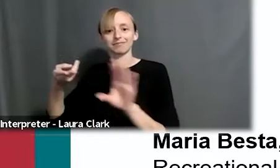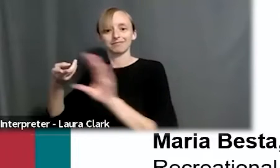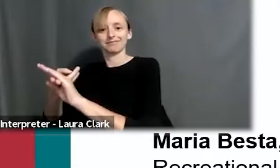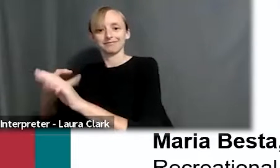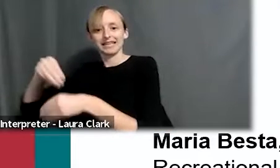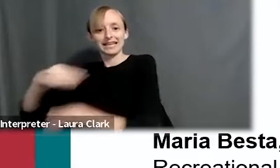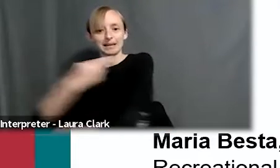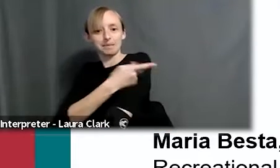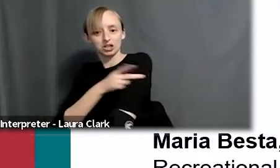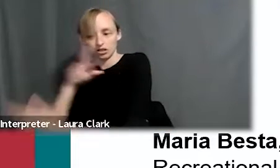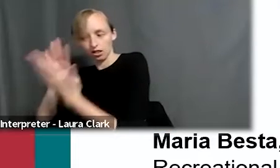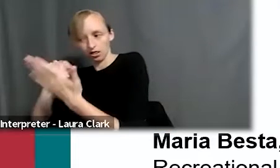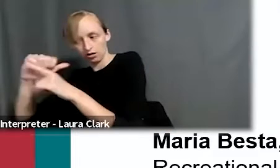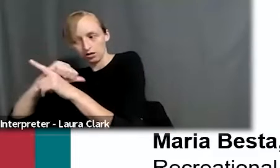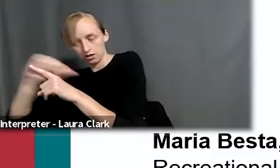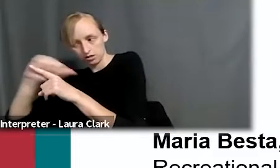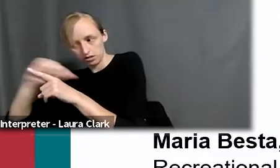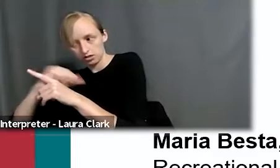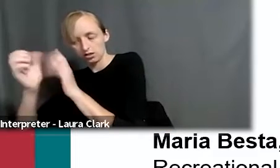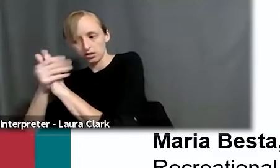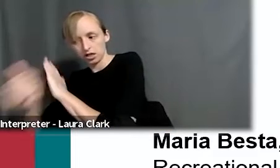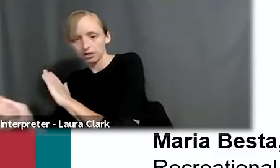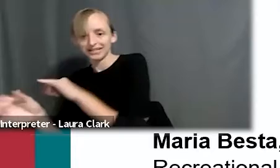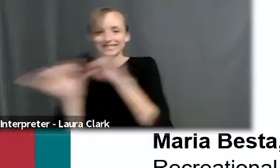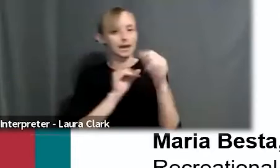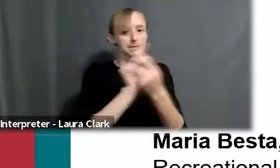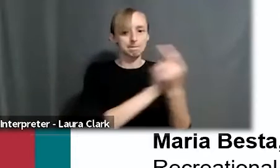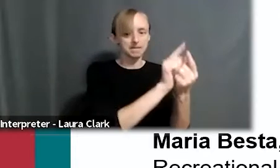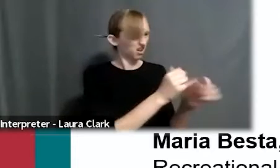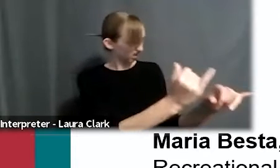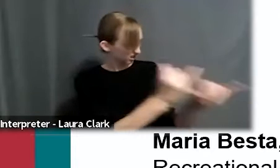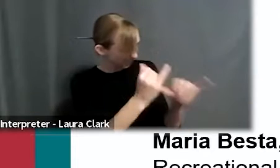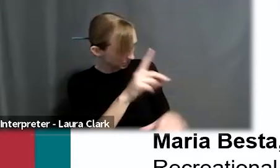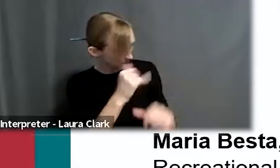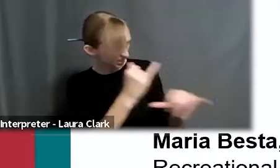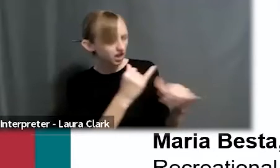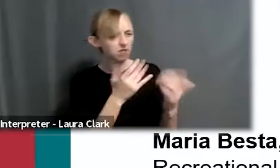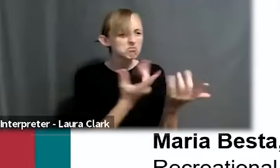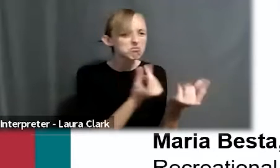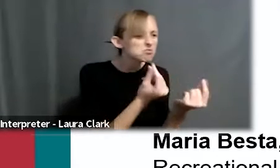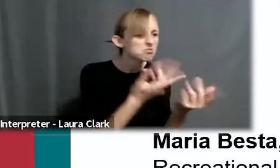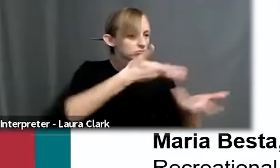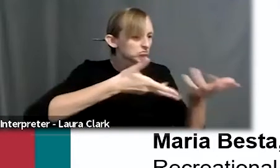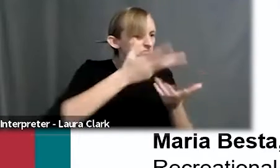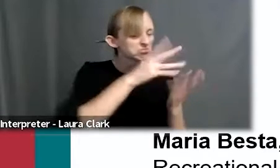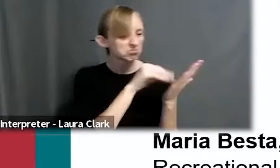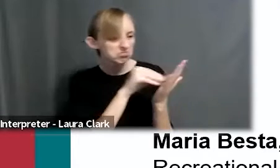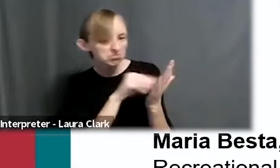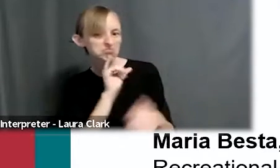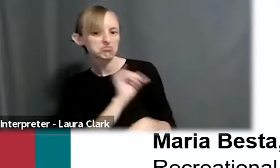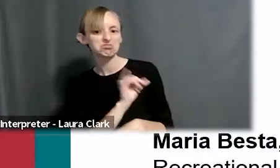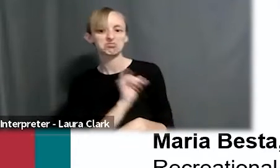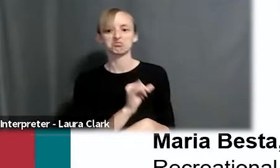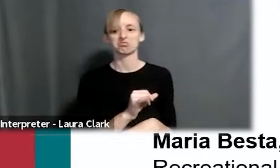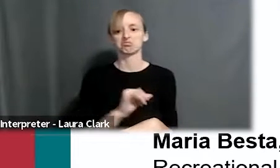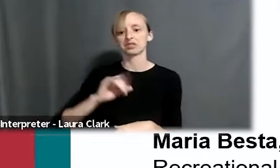wheelchair and adaptive sports. That's, yeah, totally. And just to, I guess, piggyback off of that, once you get your foot into